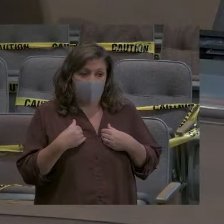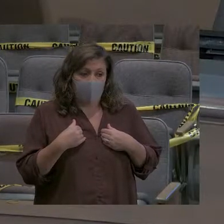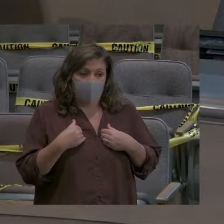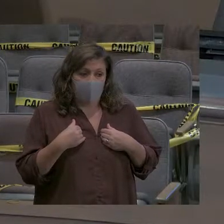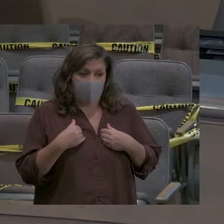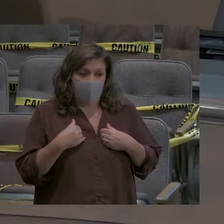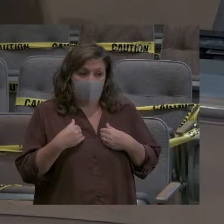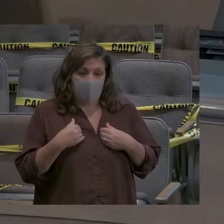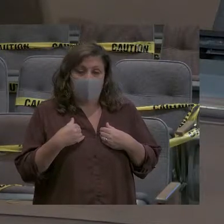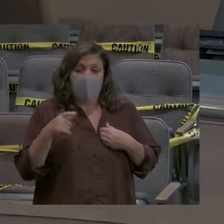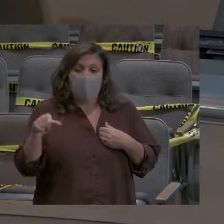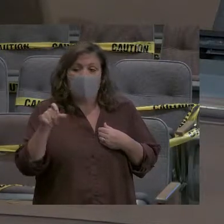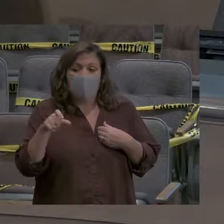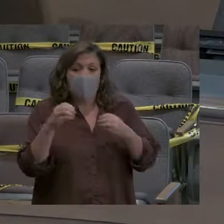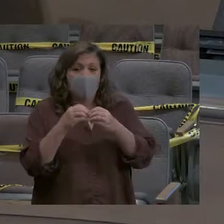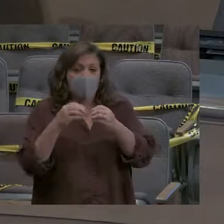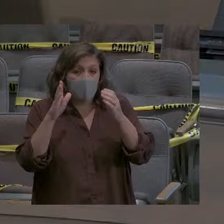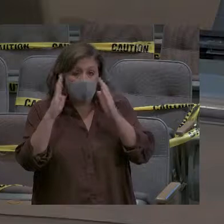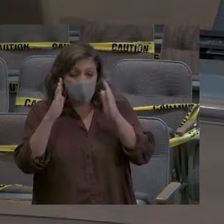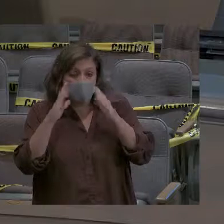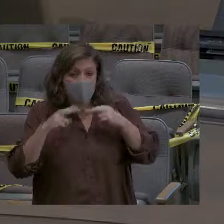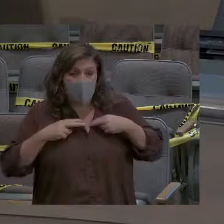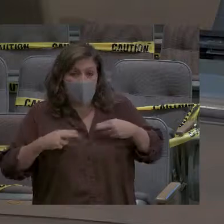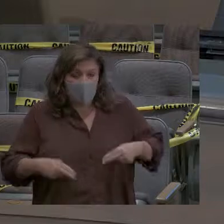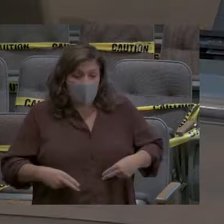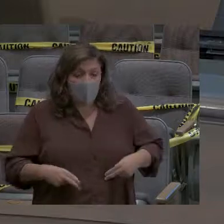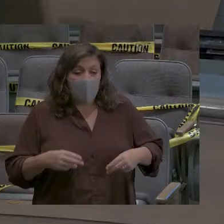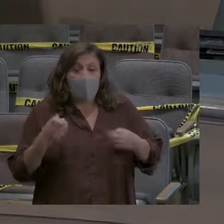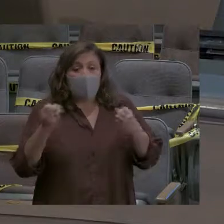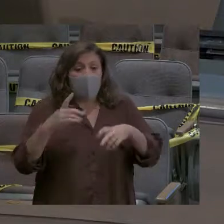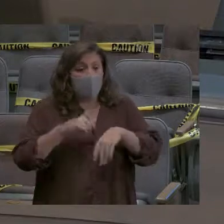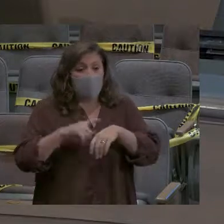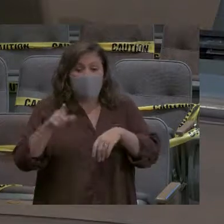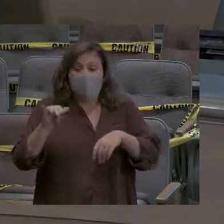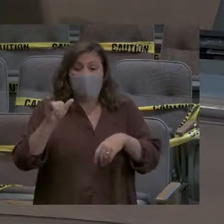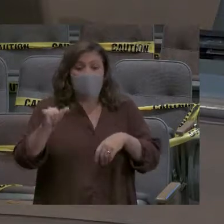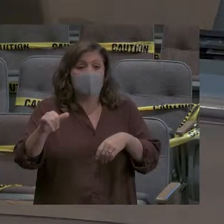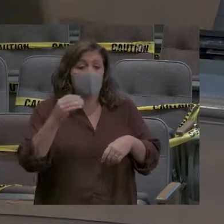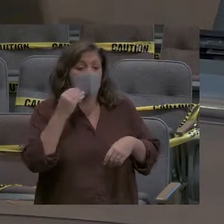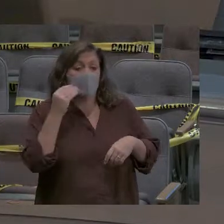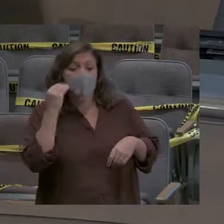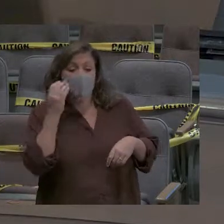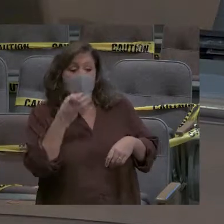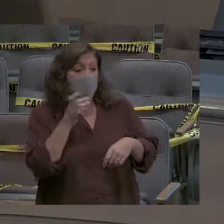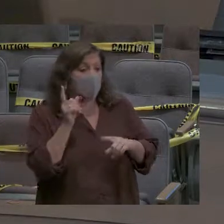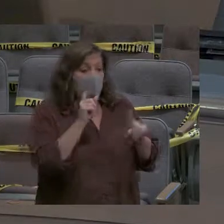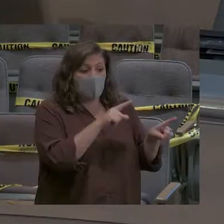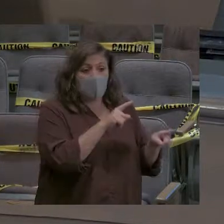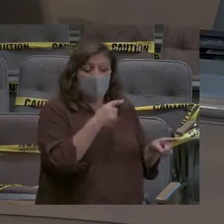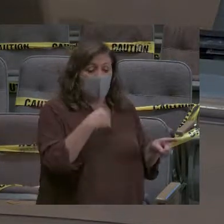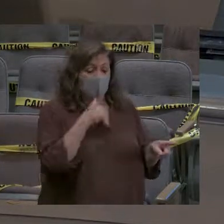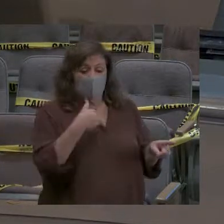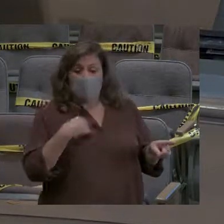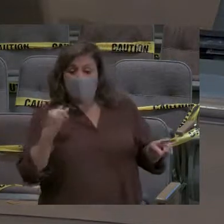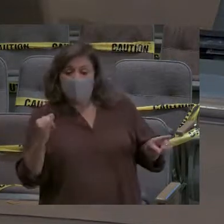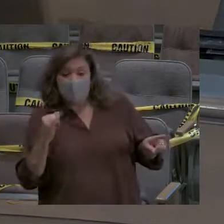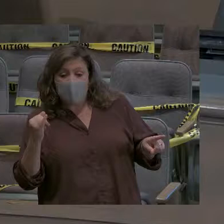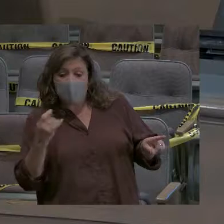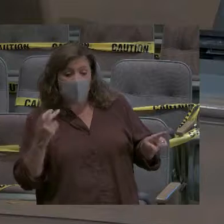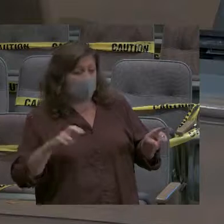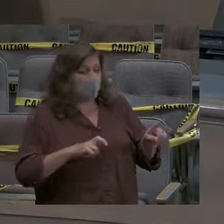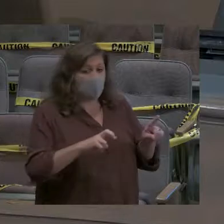attention that they really need. A lot of time they stay too long at home, don't want to go because they don't have the insurance or they don't have